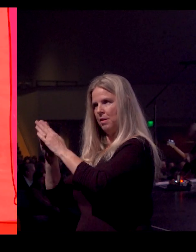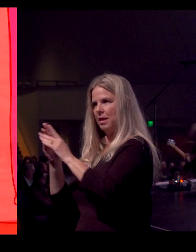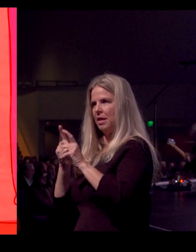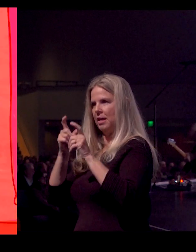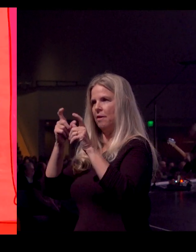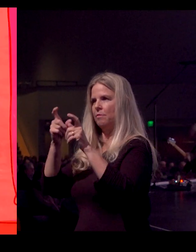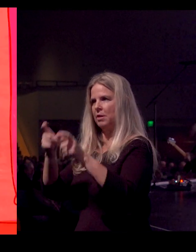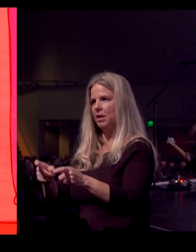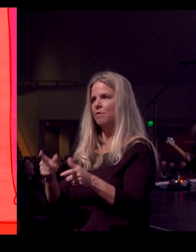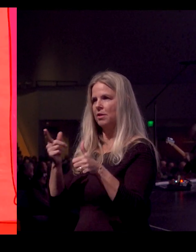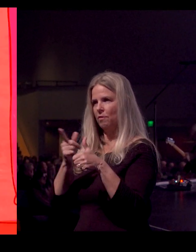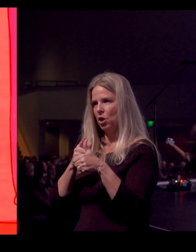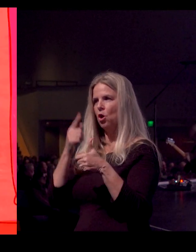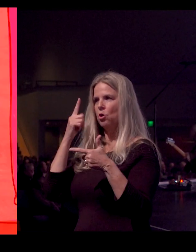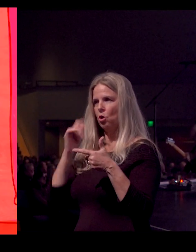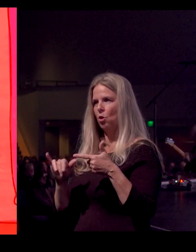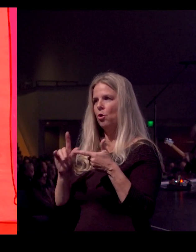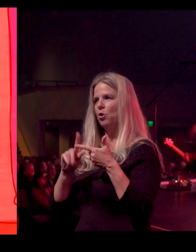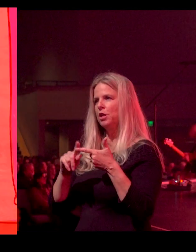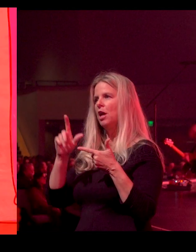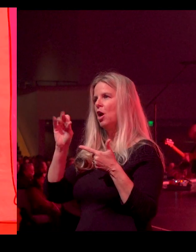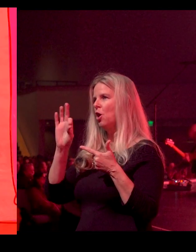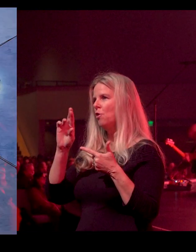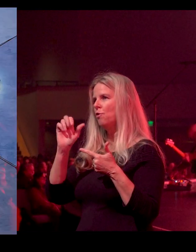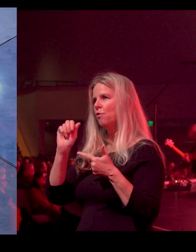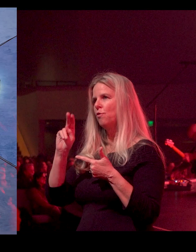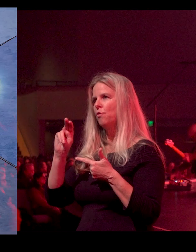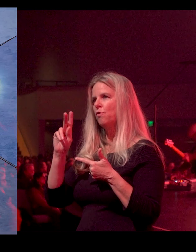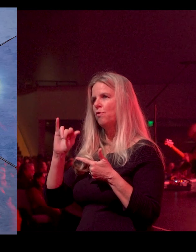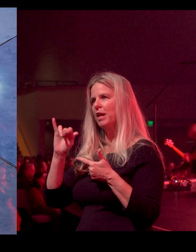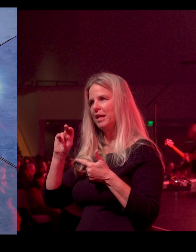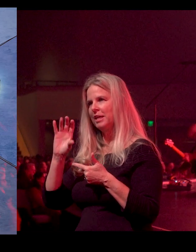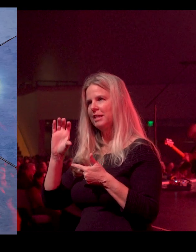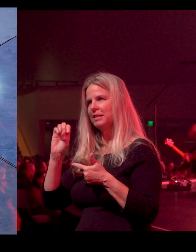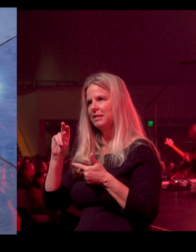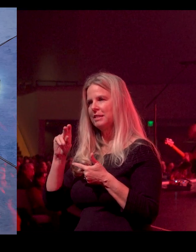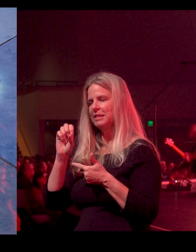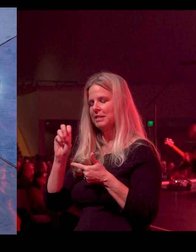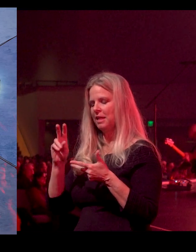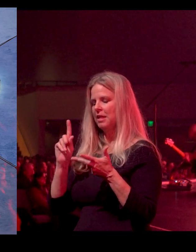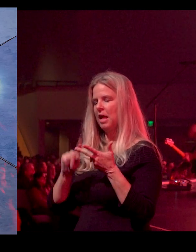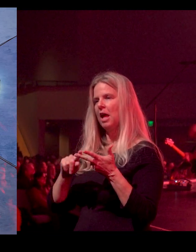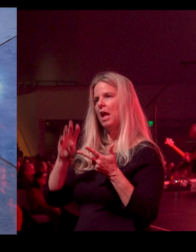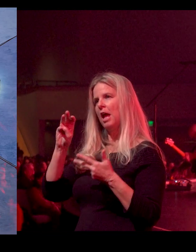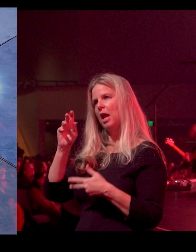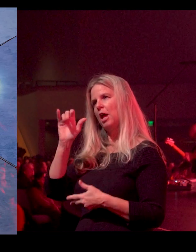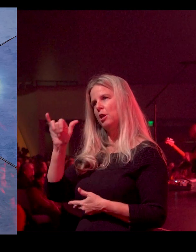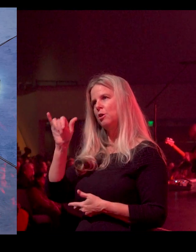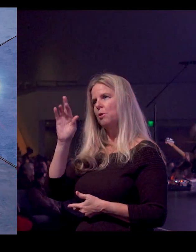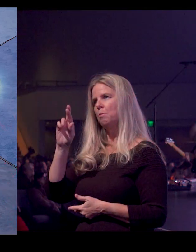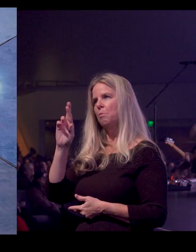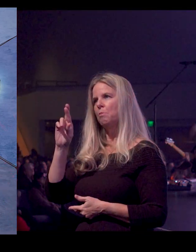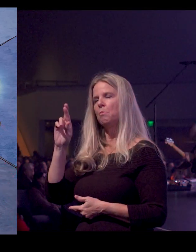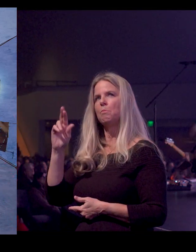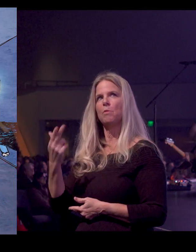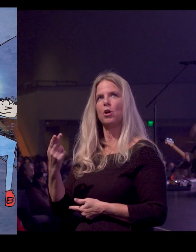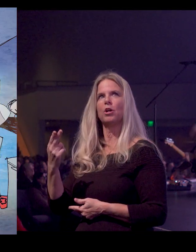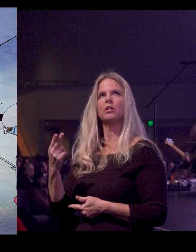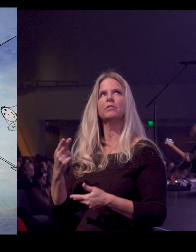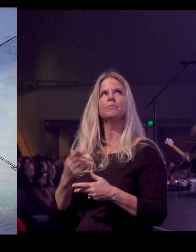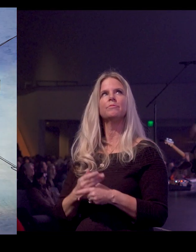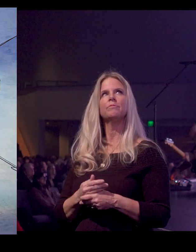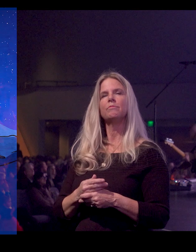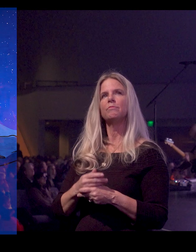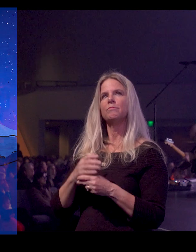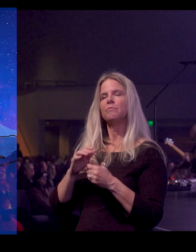there was a mean king who wanted to hurt baby Jesus. An angel warned Joseph in a dream, so they quickly left for Egypt to